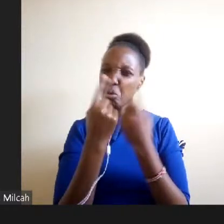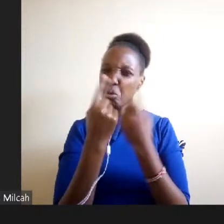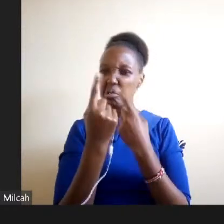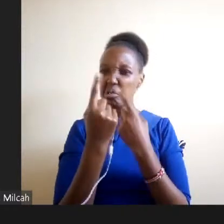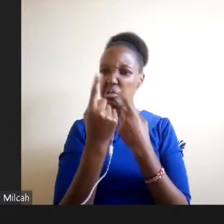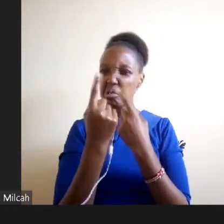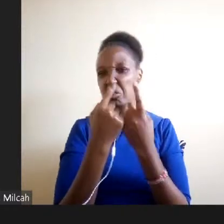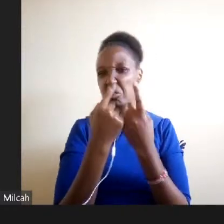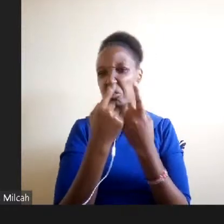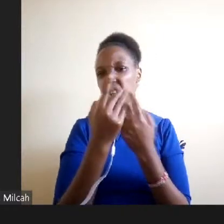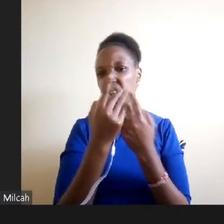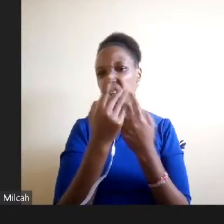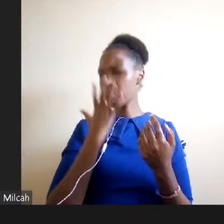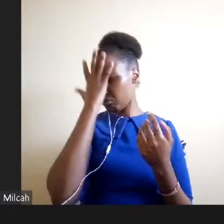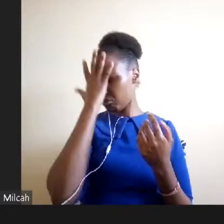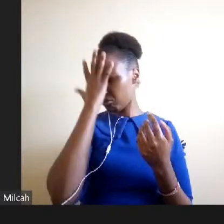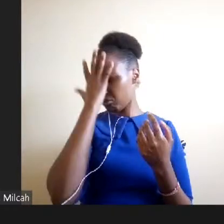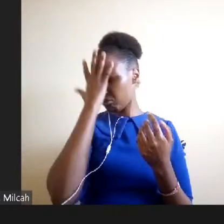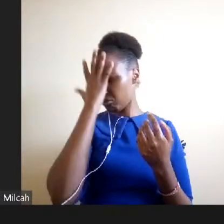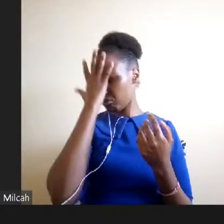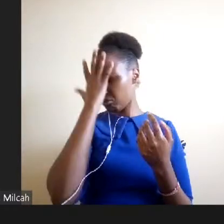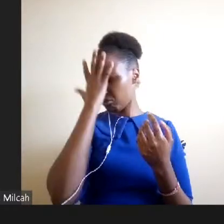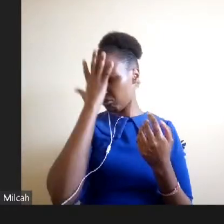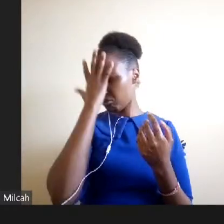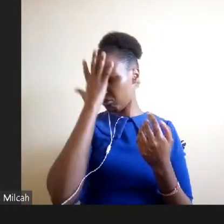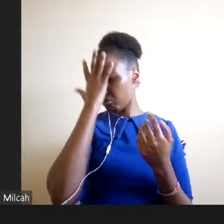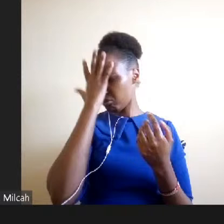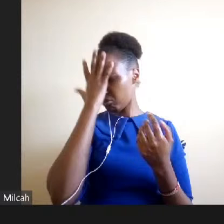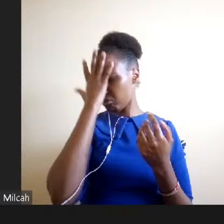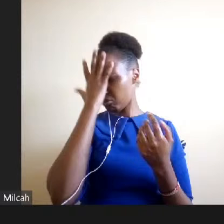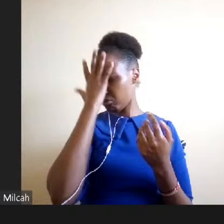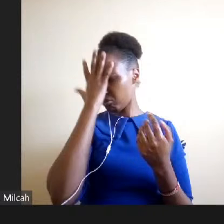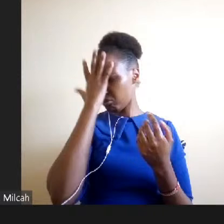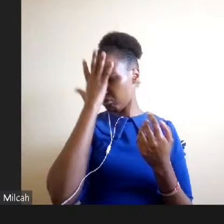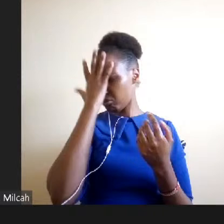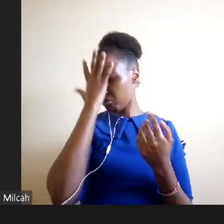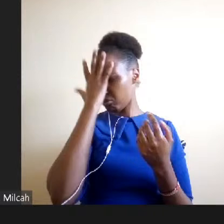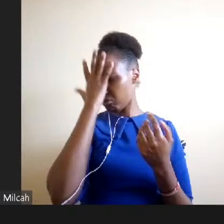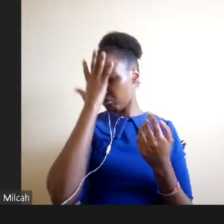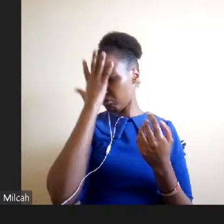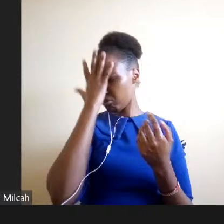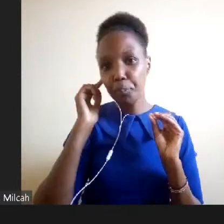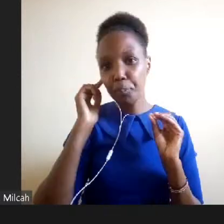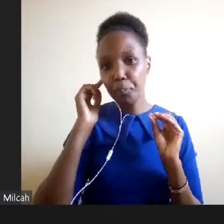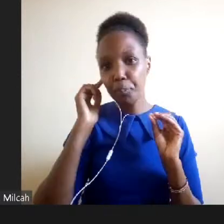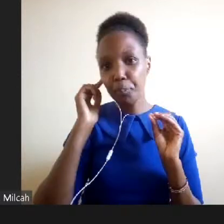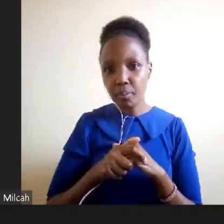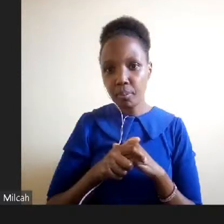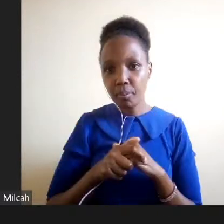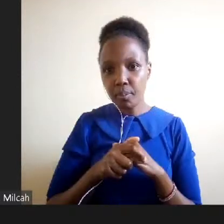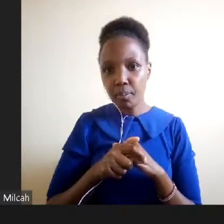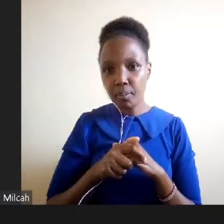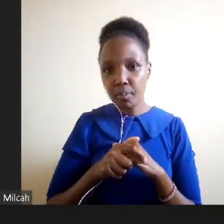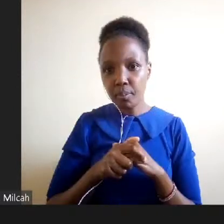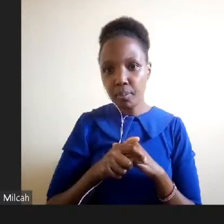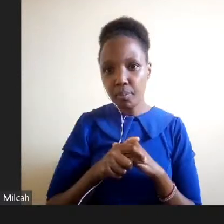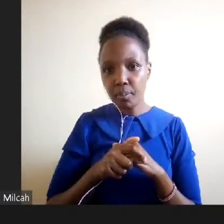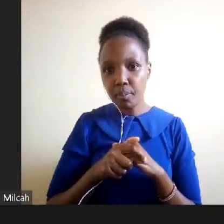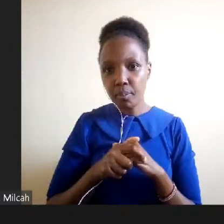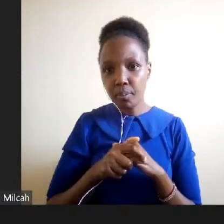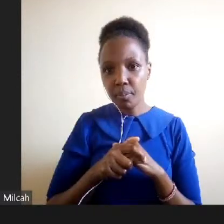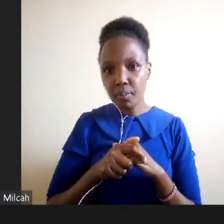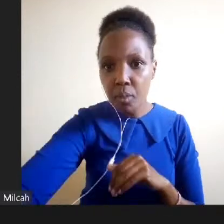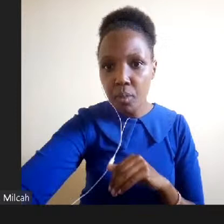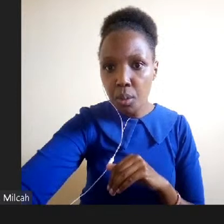shamed even within the rank of their siblings or their friends. So as you're talking early and talking often, choose the right